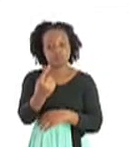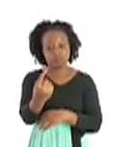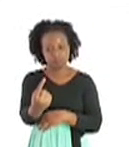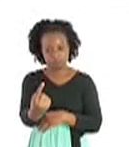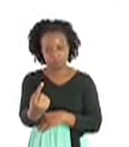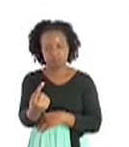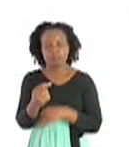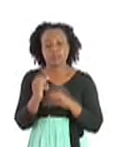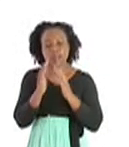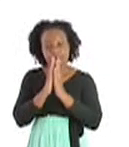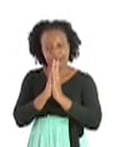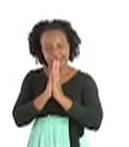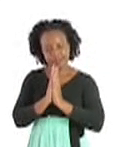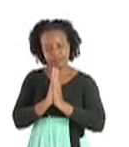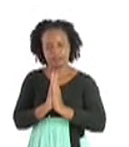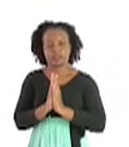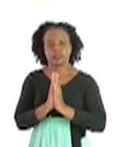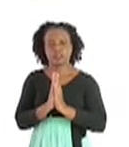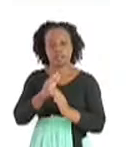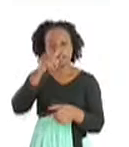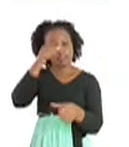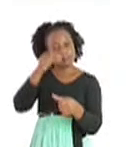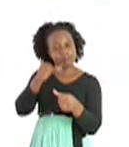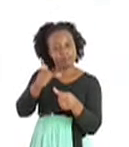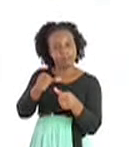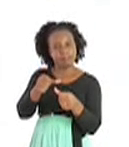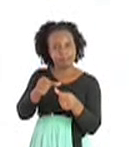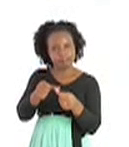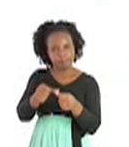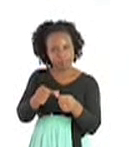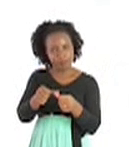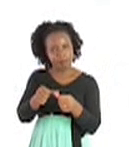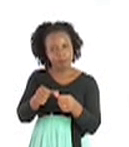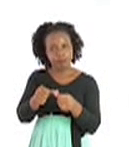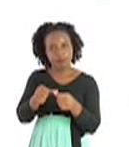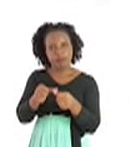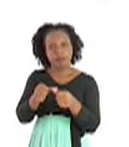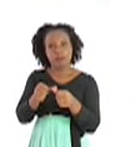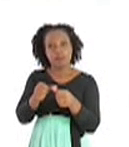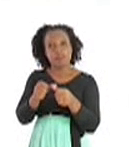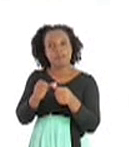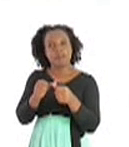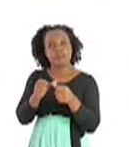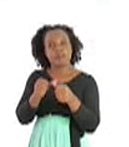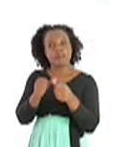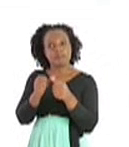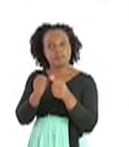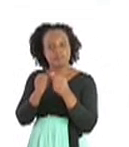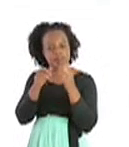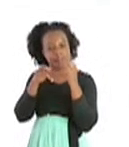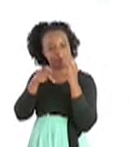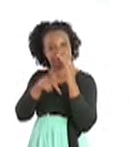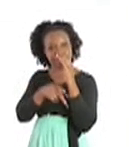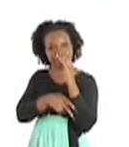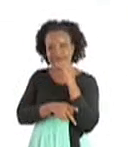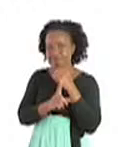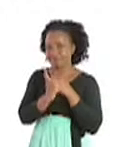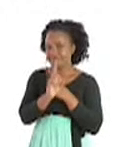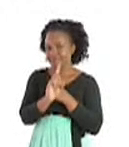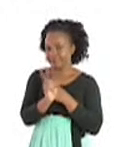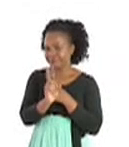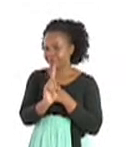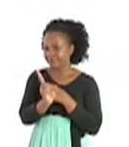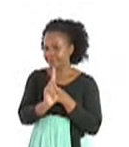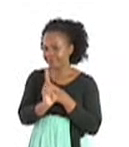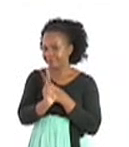please remember, don't cheat. Do not cheat. Now, we